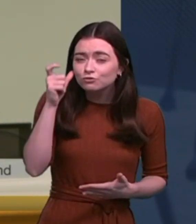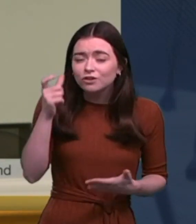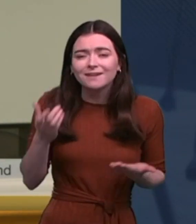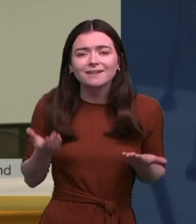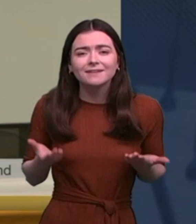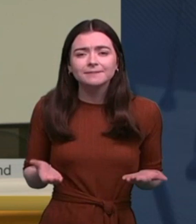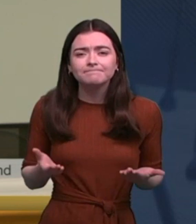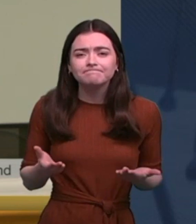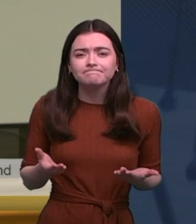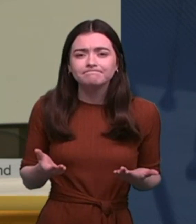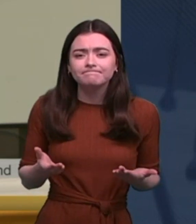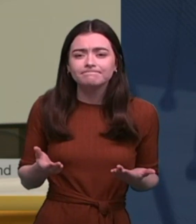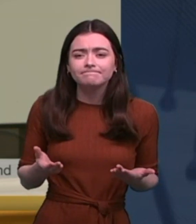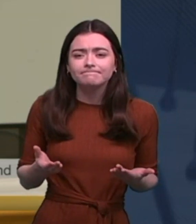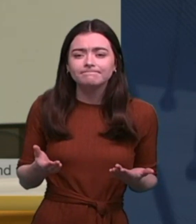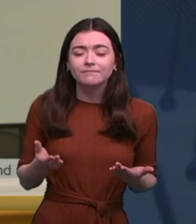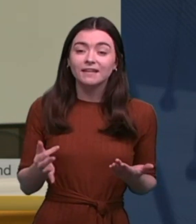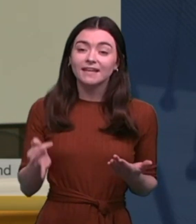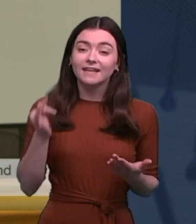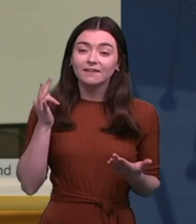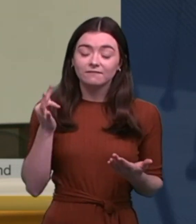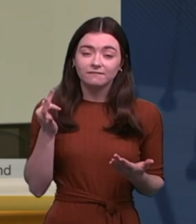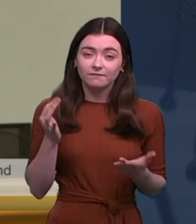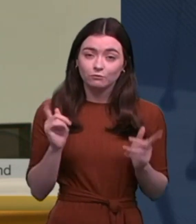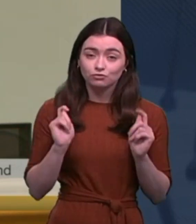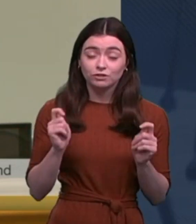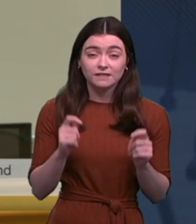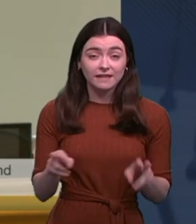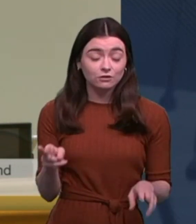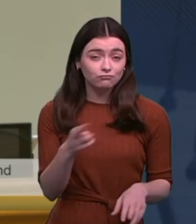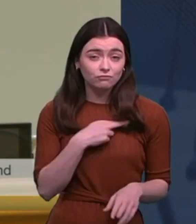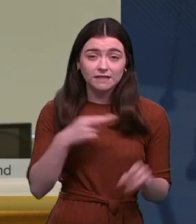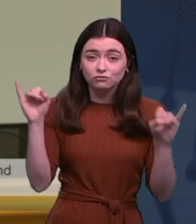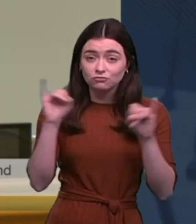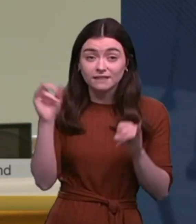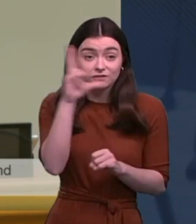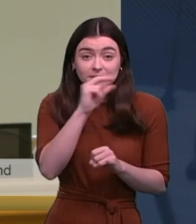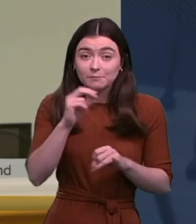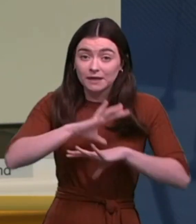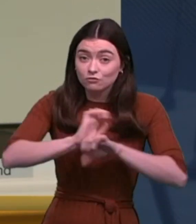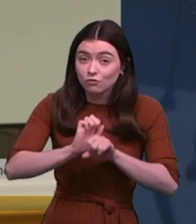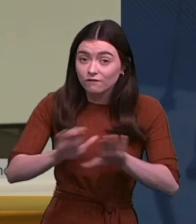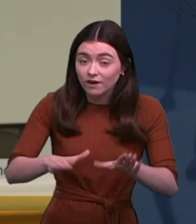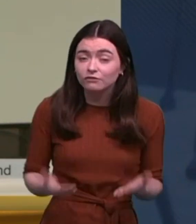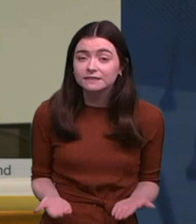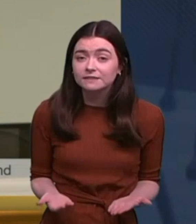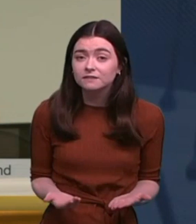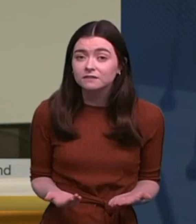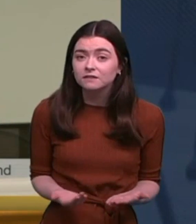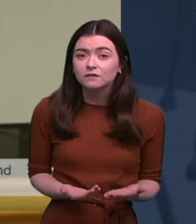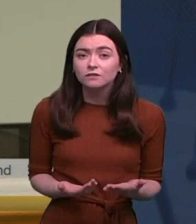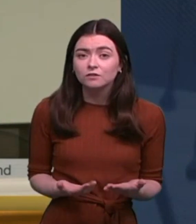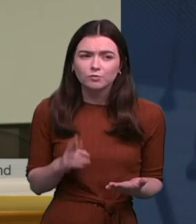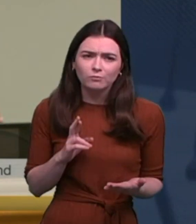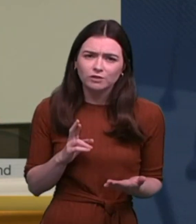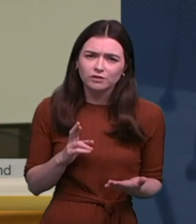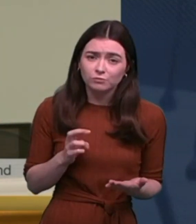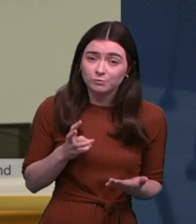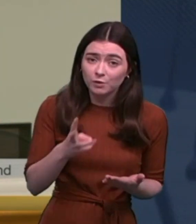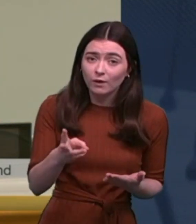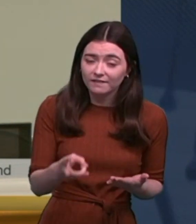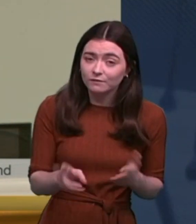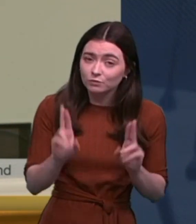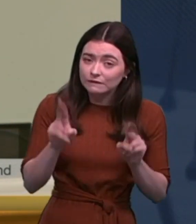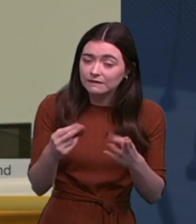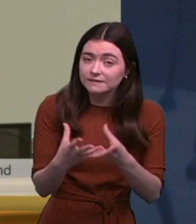know, kind of treated like a real crisis, for example, like COVID, there's probably a way that the issues